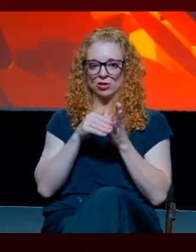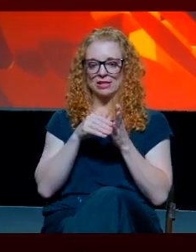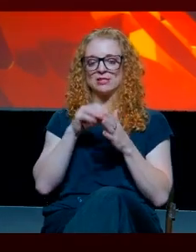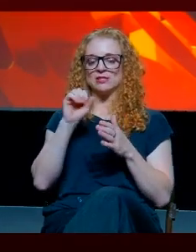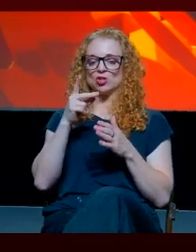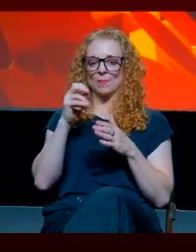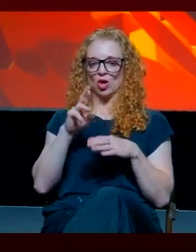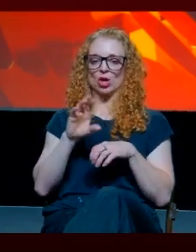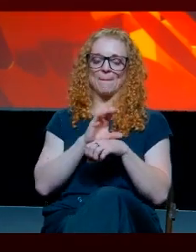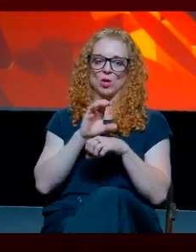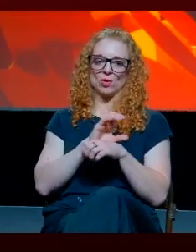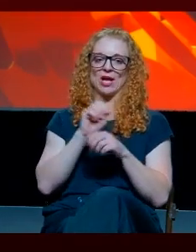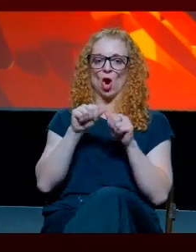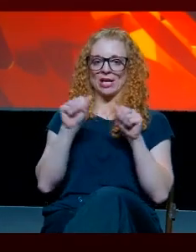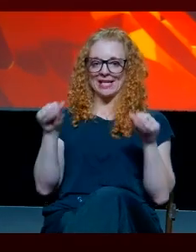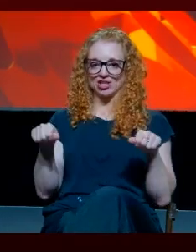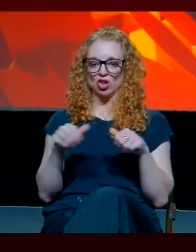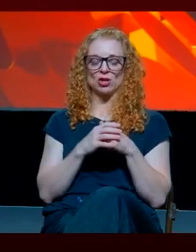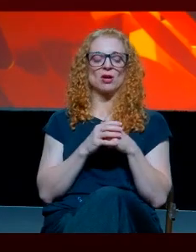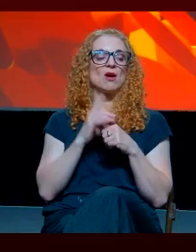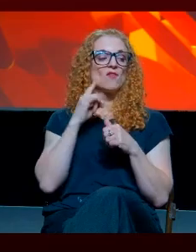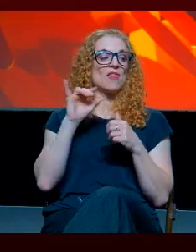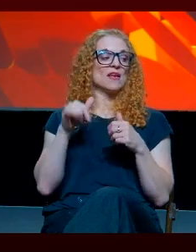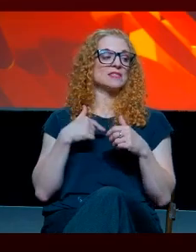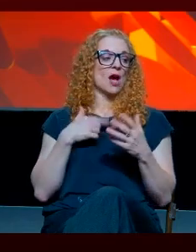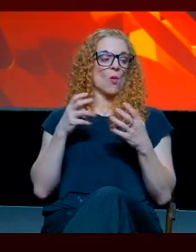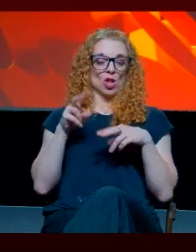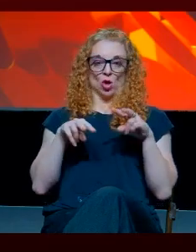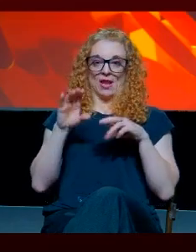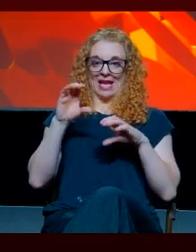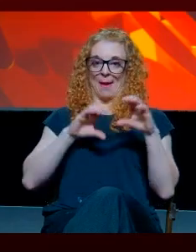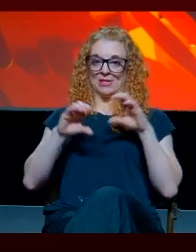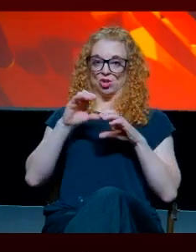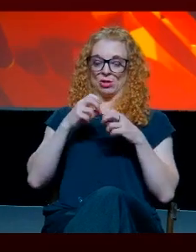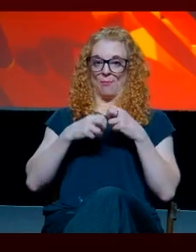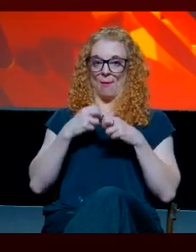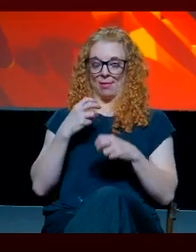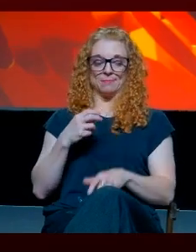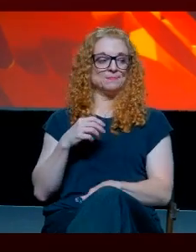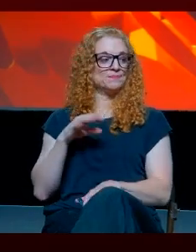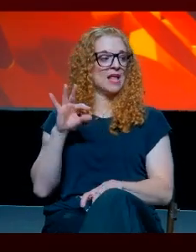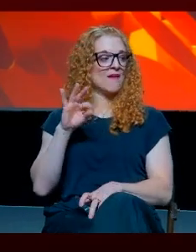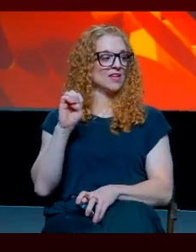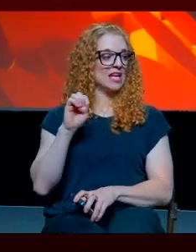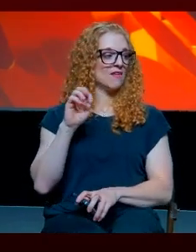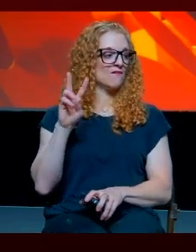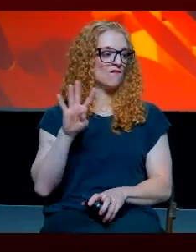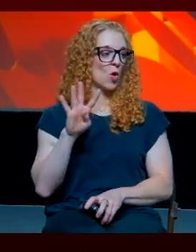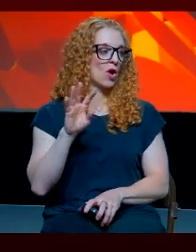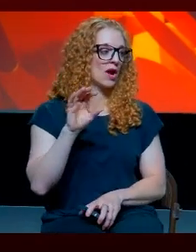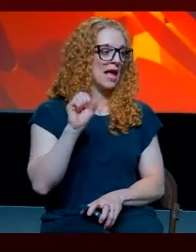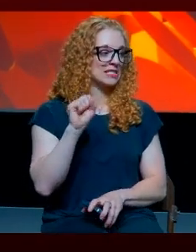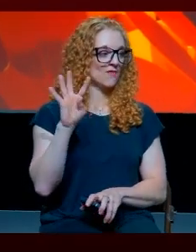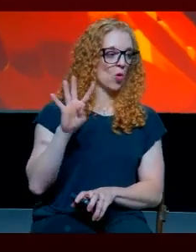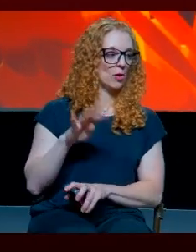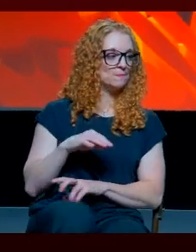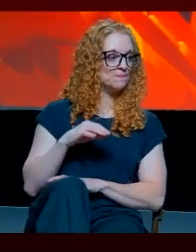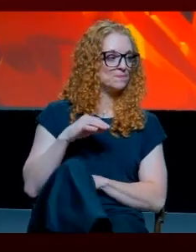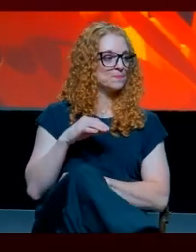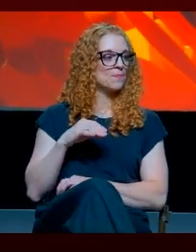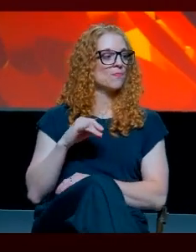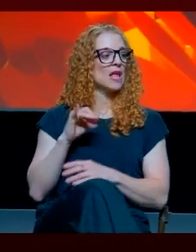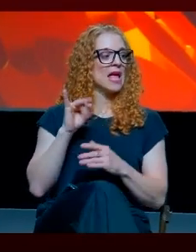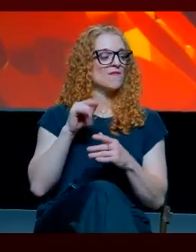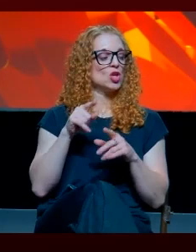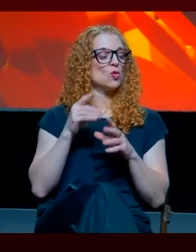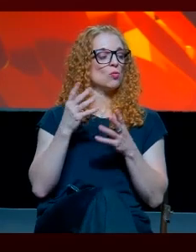architecture. In this, I want to look at a chemistry problem, say Fe4S4. If you are